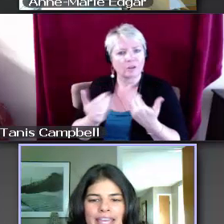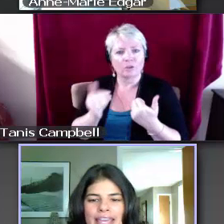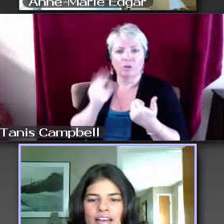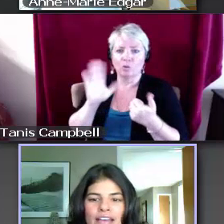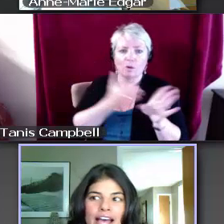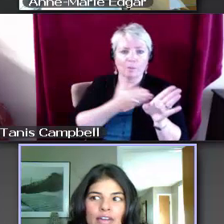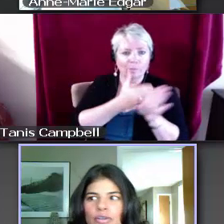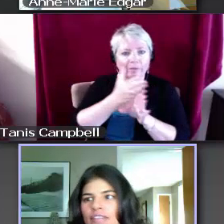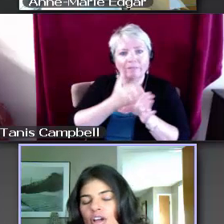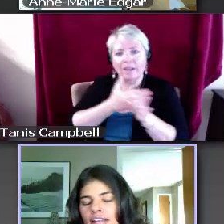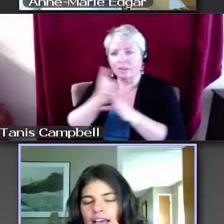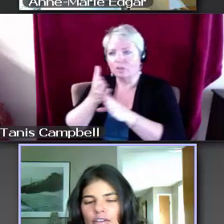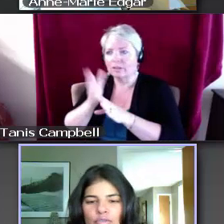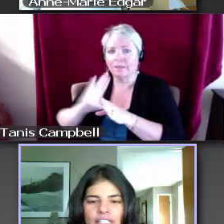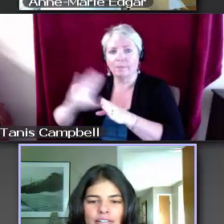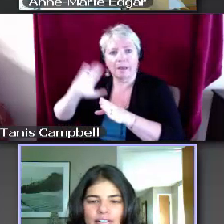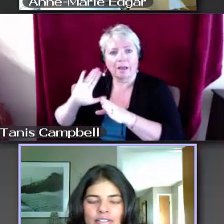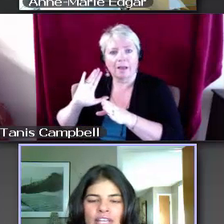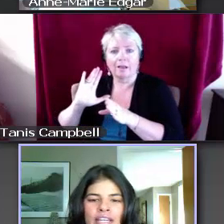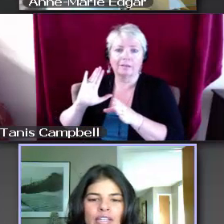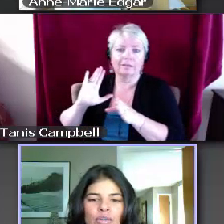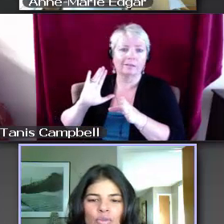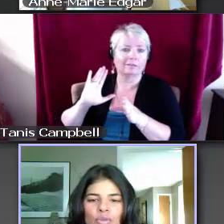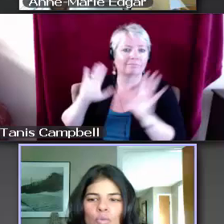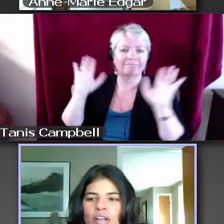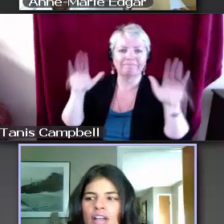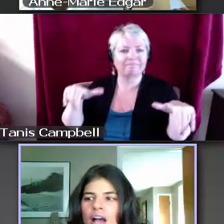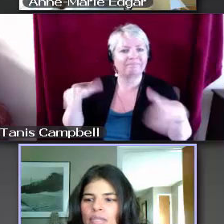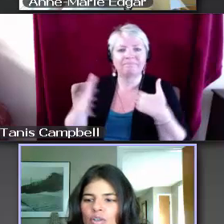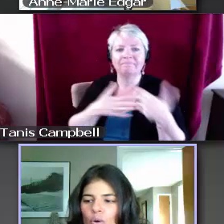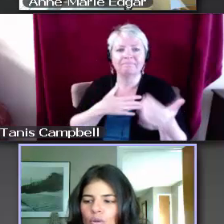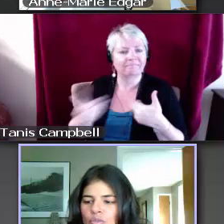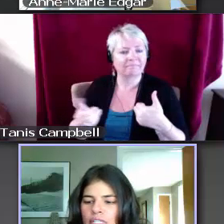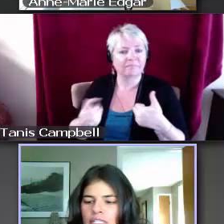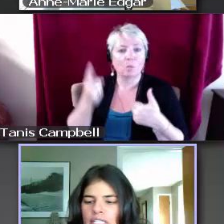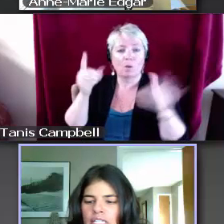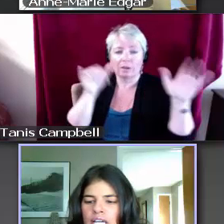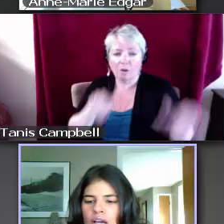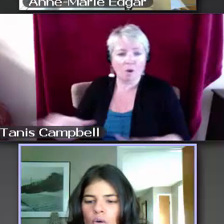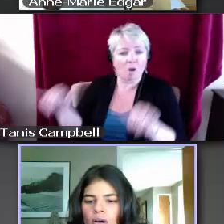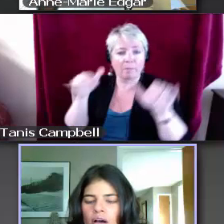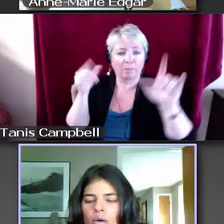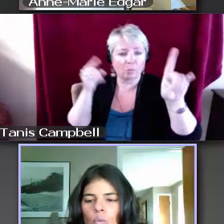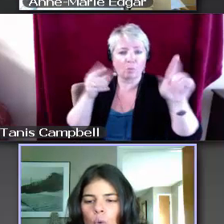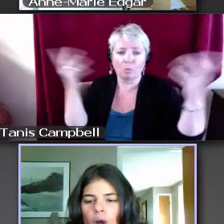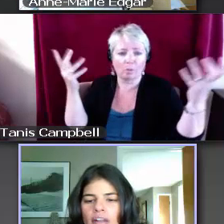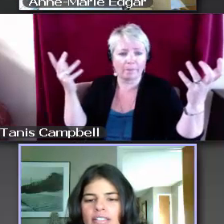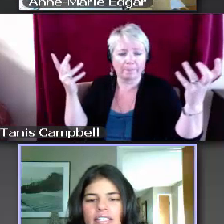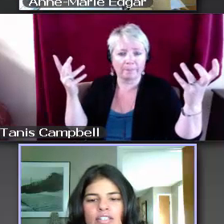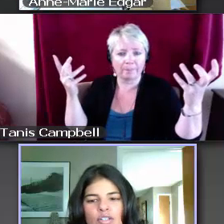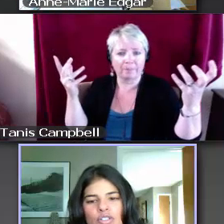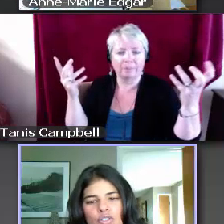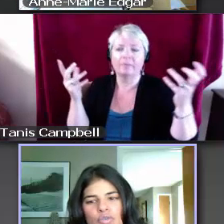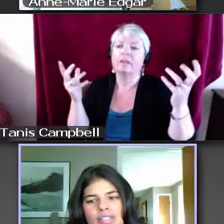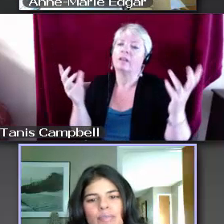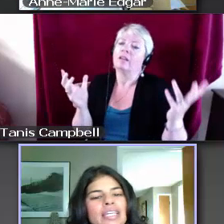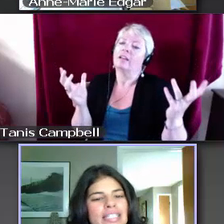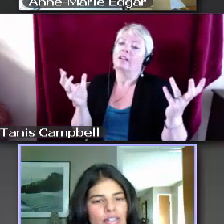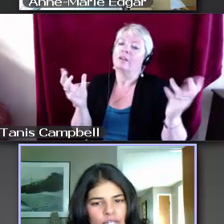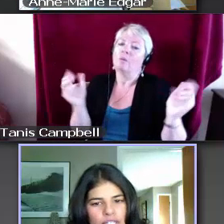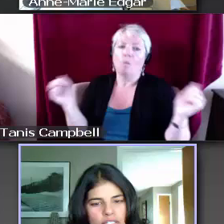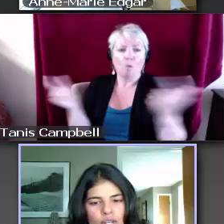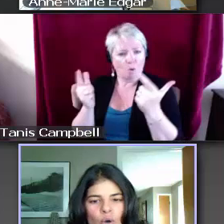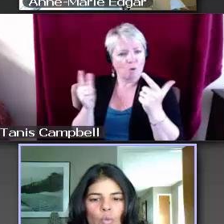professions they may have had or have not had over the years, you know, the one common goal is really wanting to do